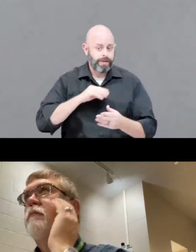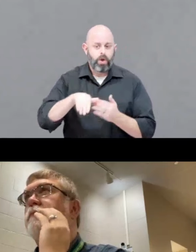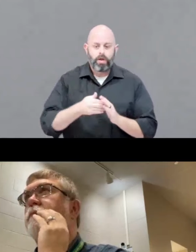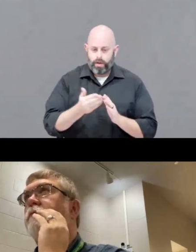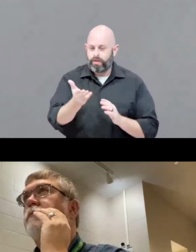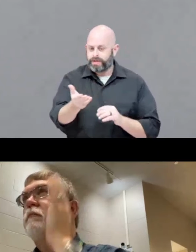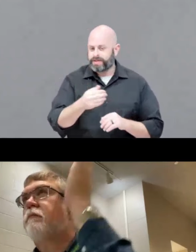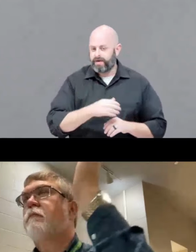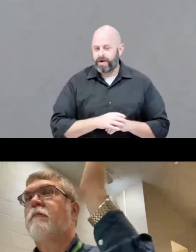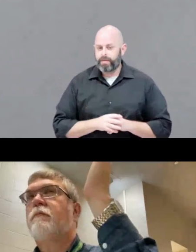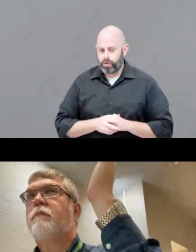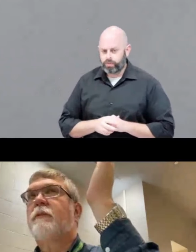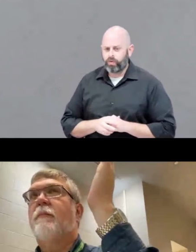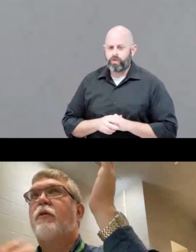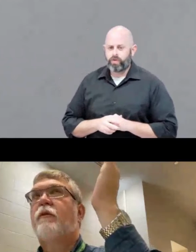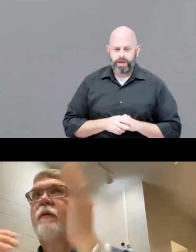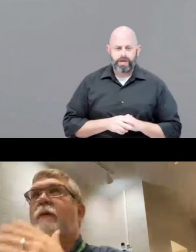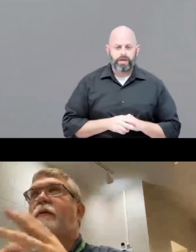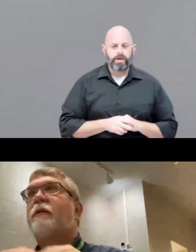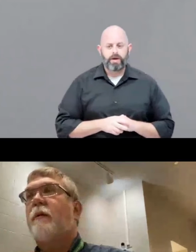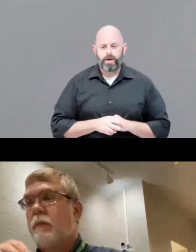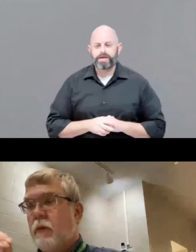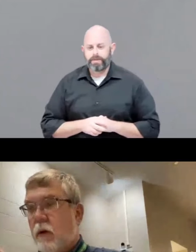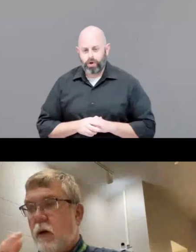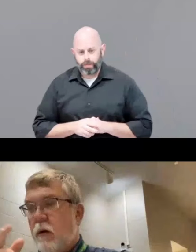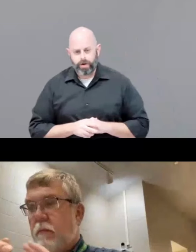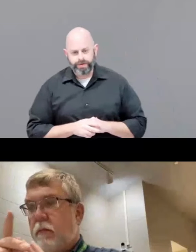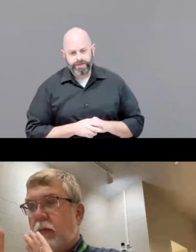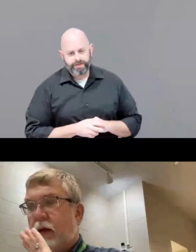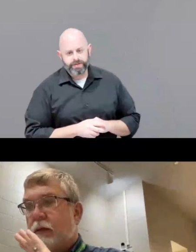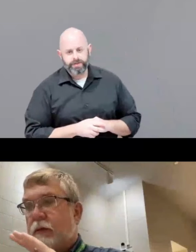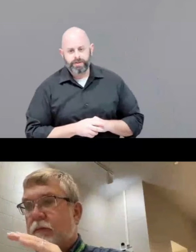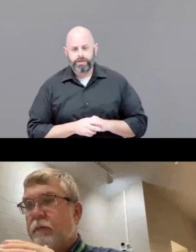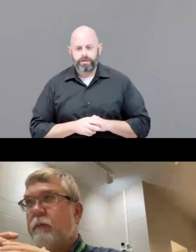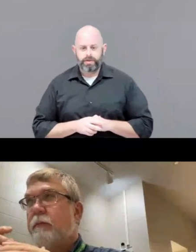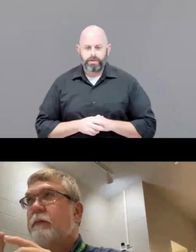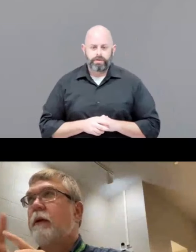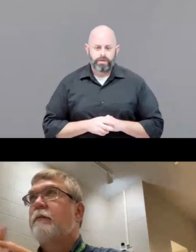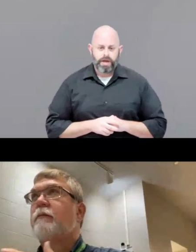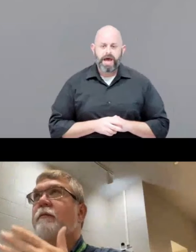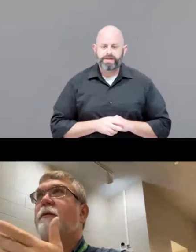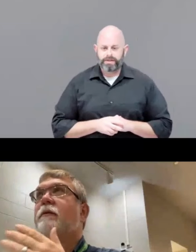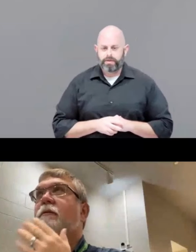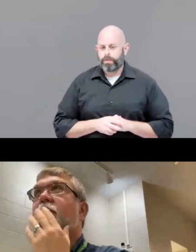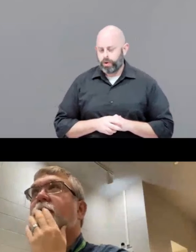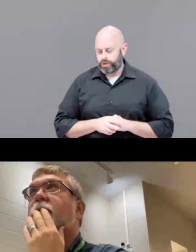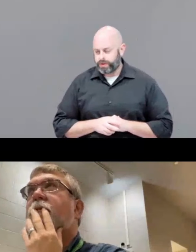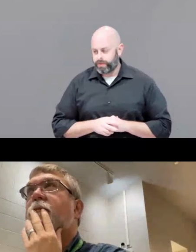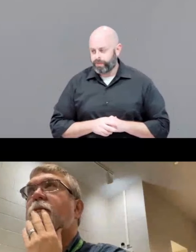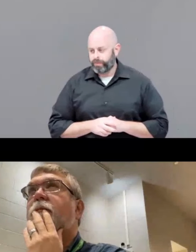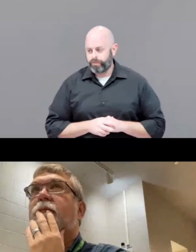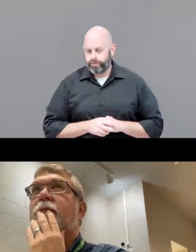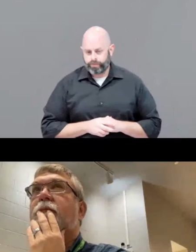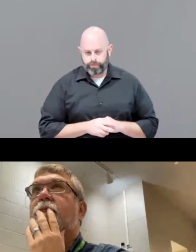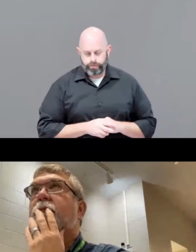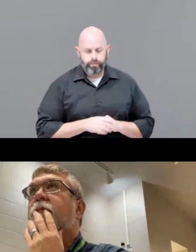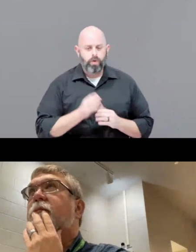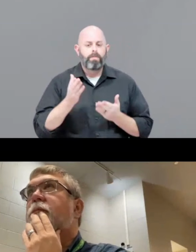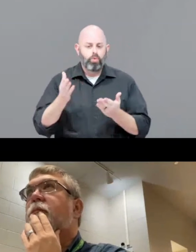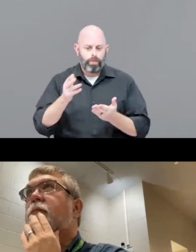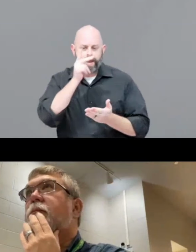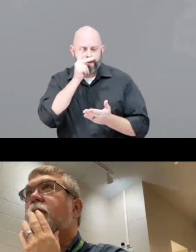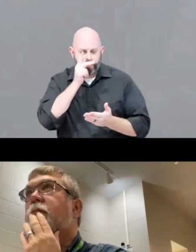the policies, just. this is Kevin. I'm a move that we accept all policies It's been moved by, as proposed. it's been moved by